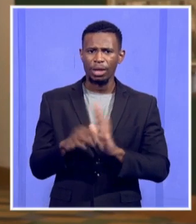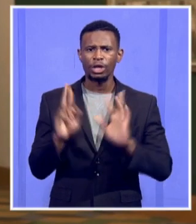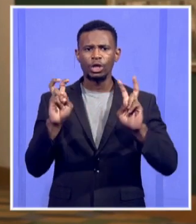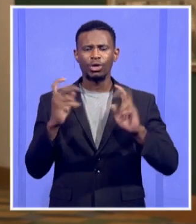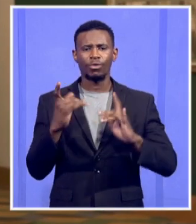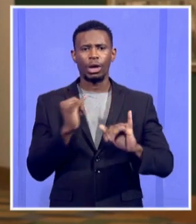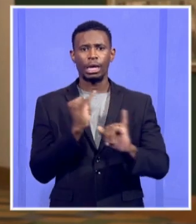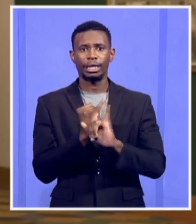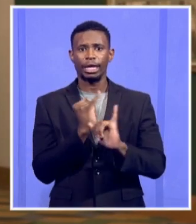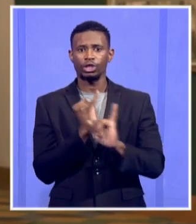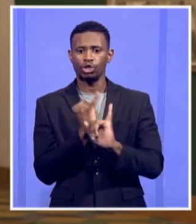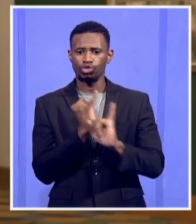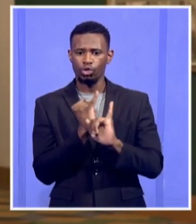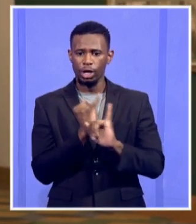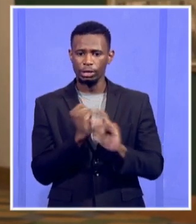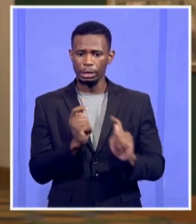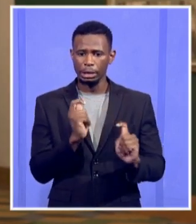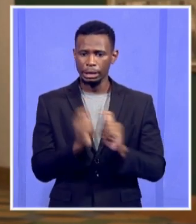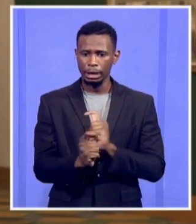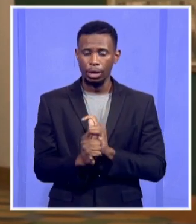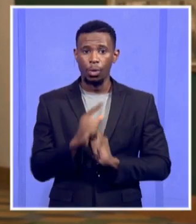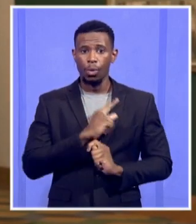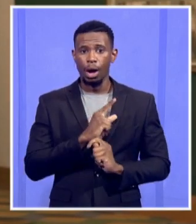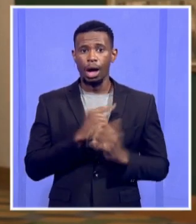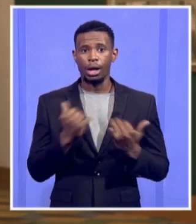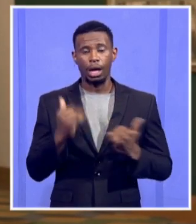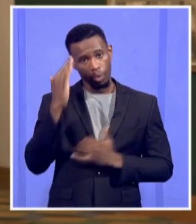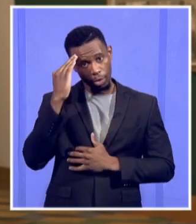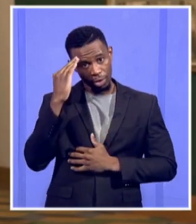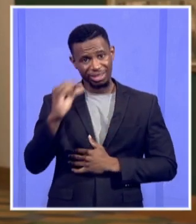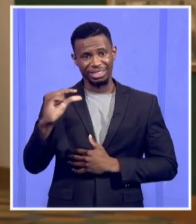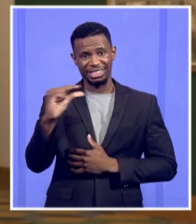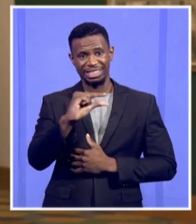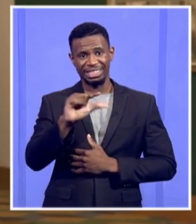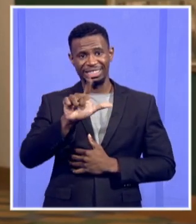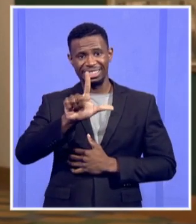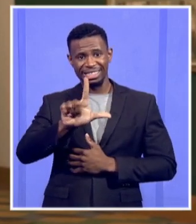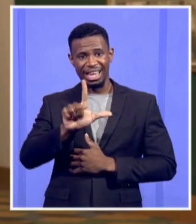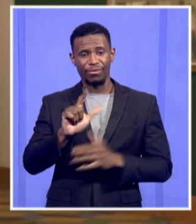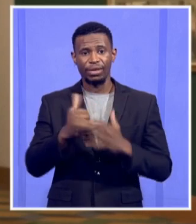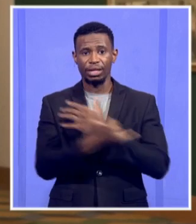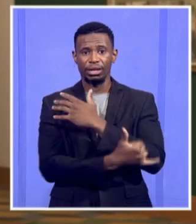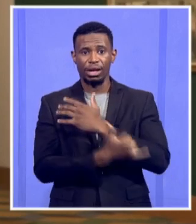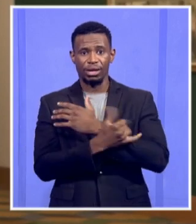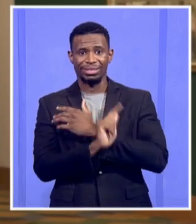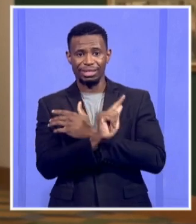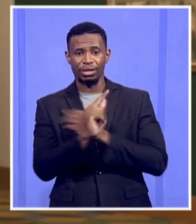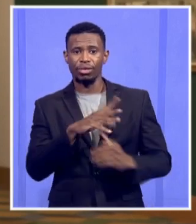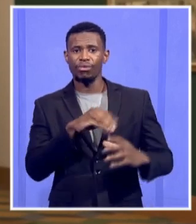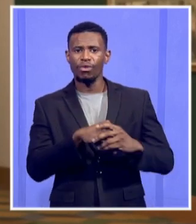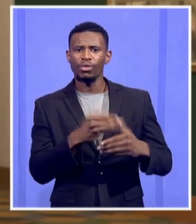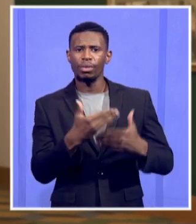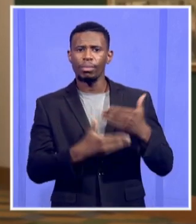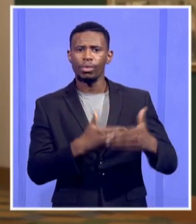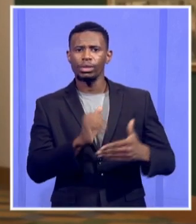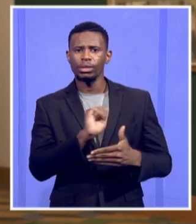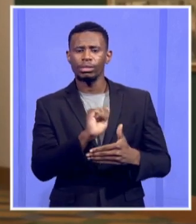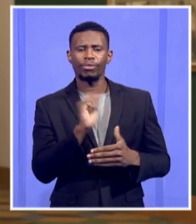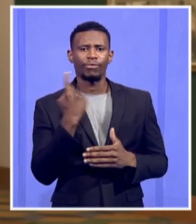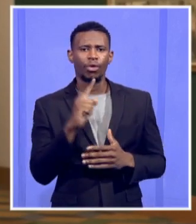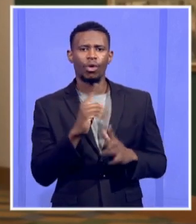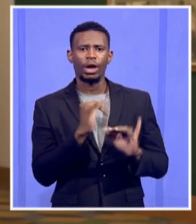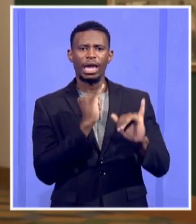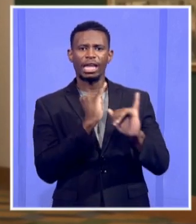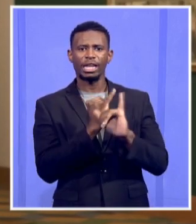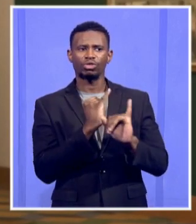the countries, particularly the G7 countries, in their process of industrialization, they have really messed